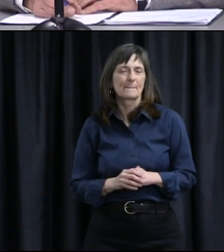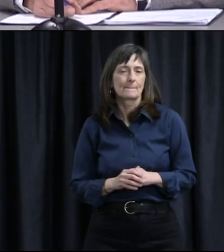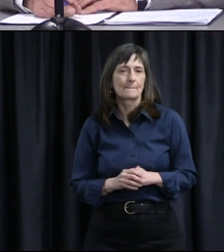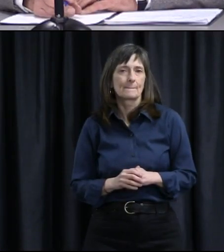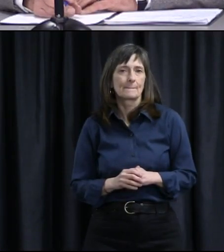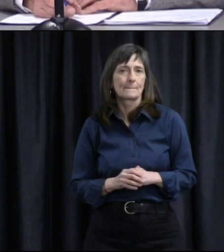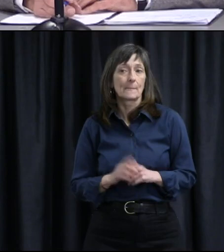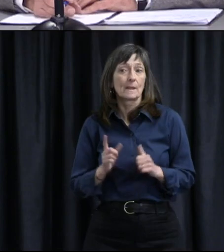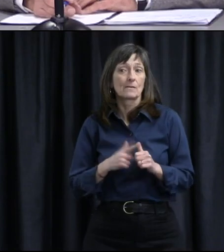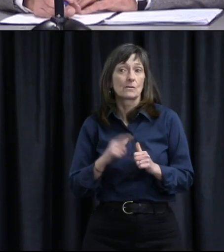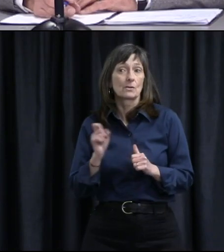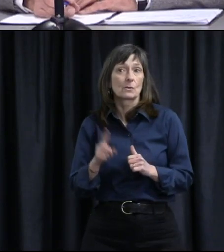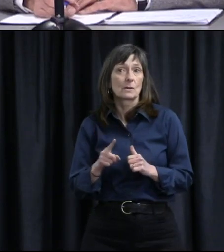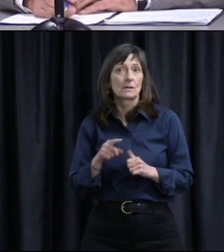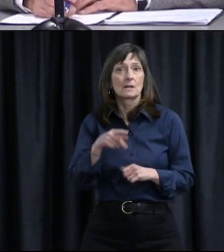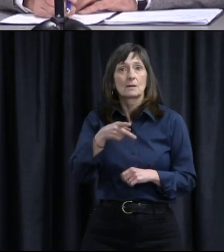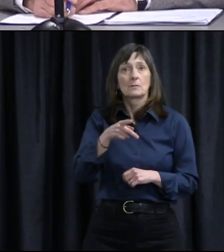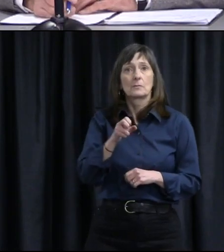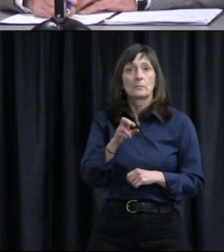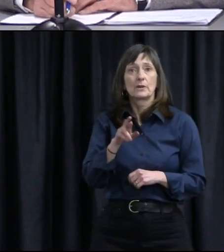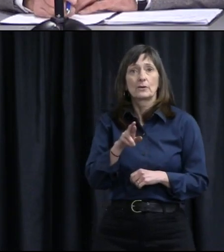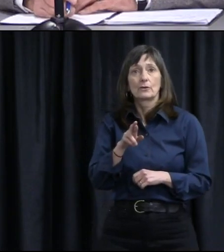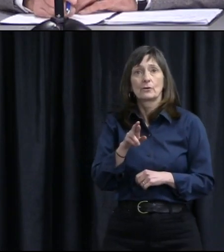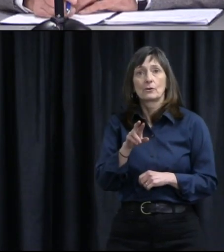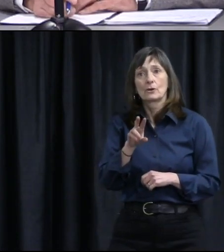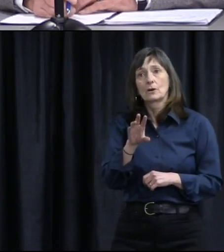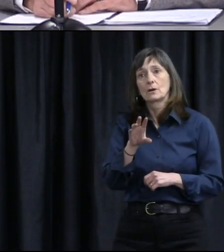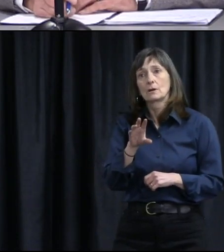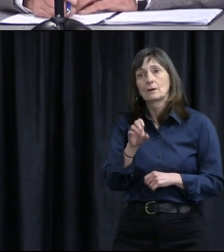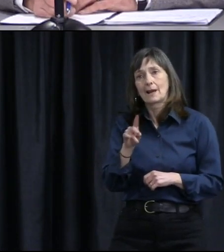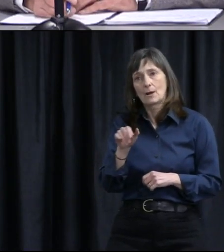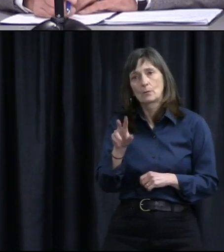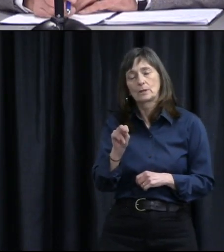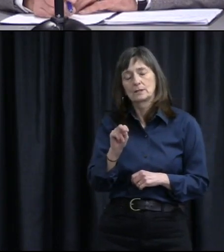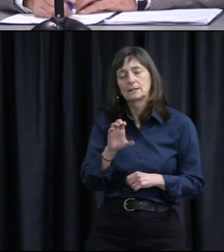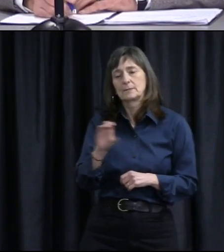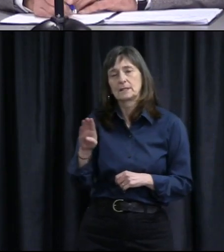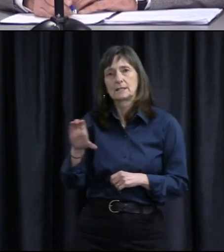The first question is from Peter Callan of CBC. Please go ahead.